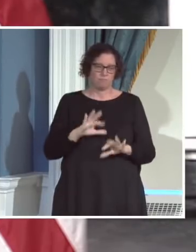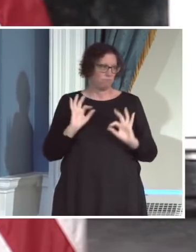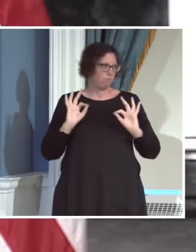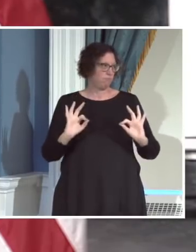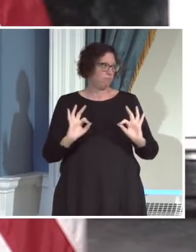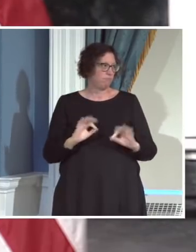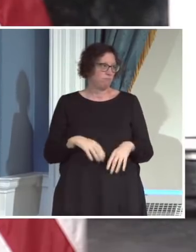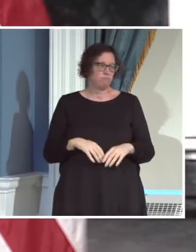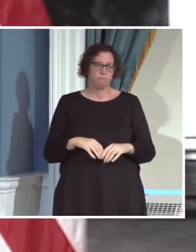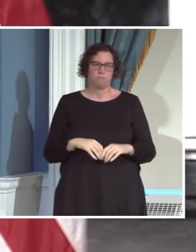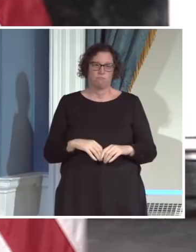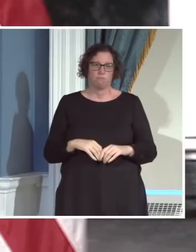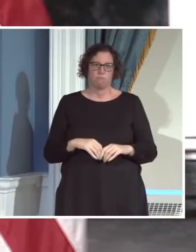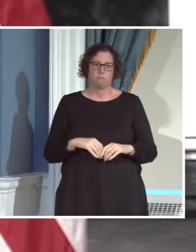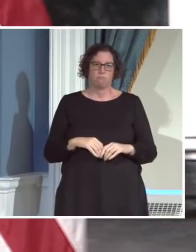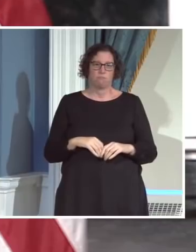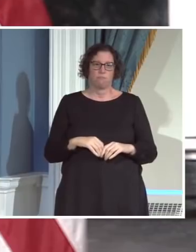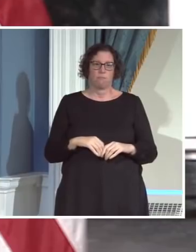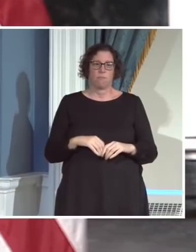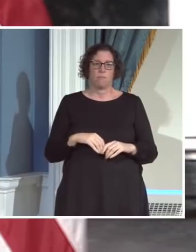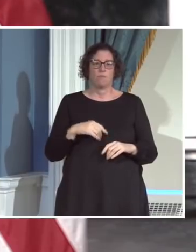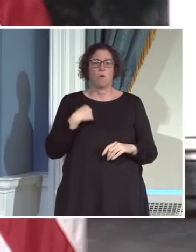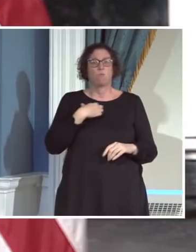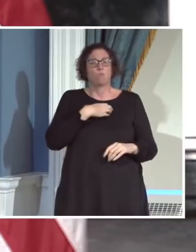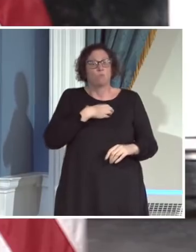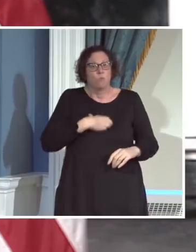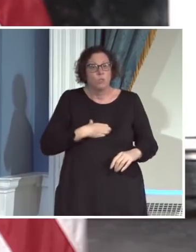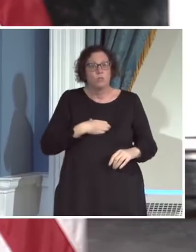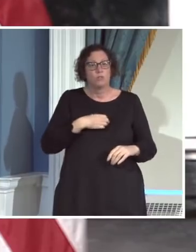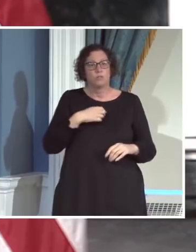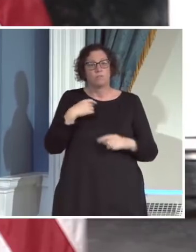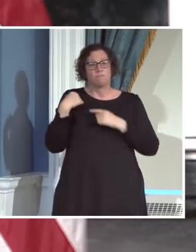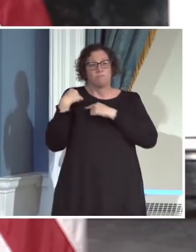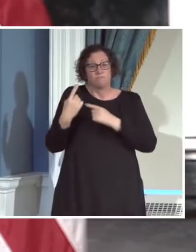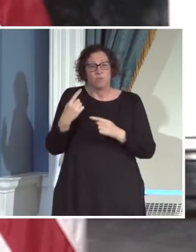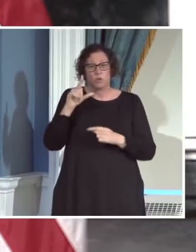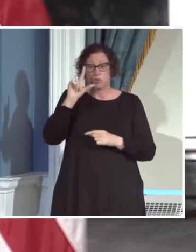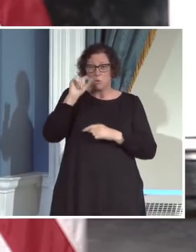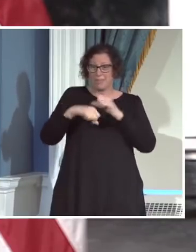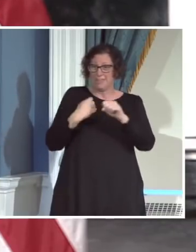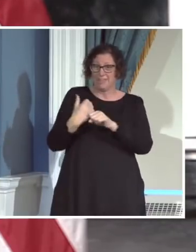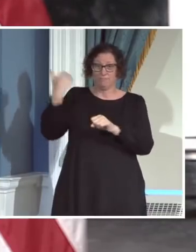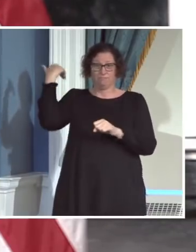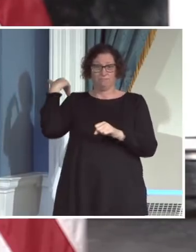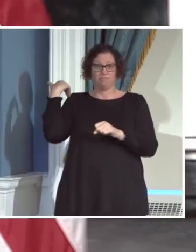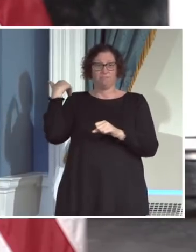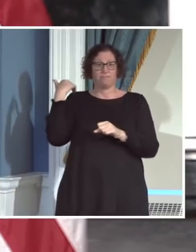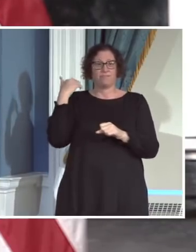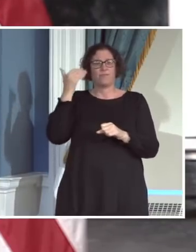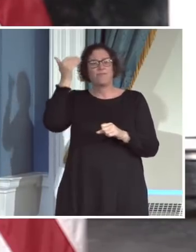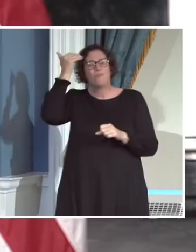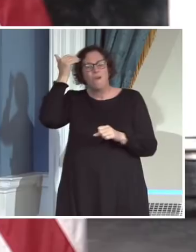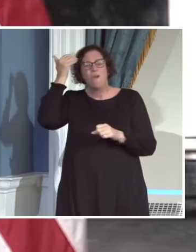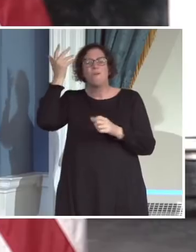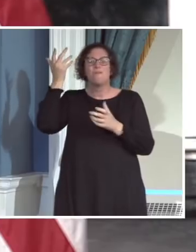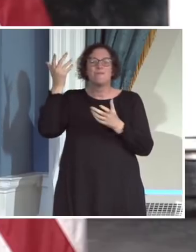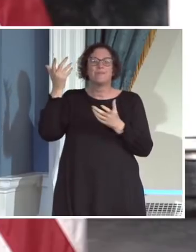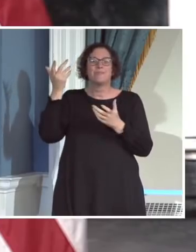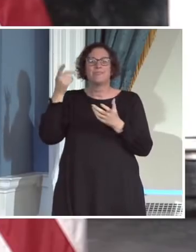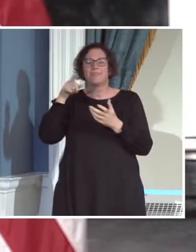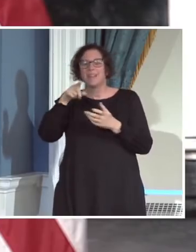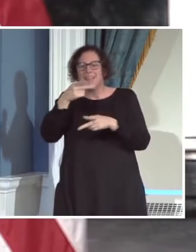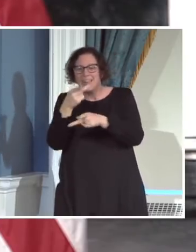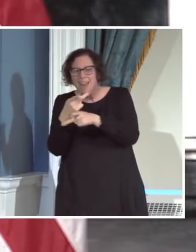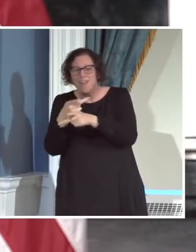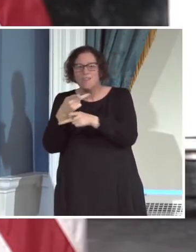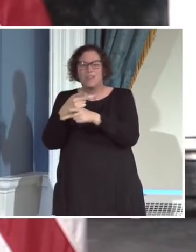there have been moments where there was more foresight about protecting hospitals that we've now lost. But I can at least say from the perspective of the city of New York, in the last 6 years,